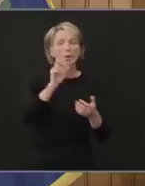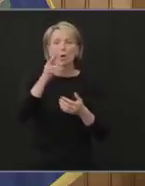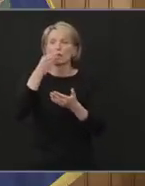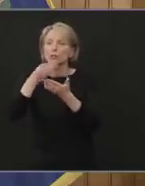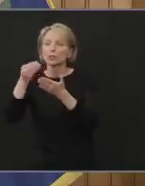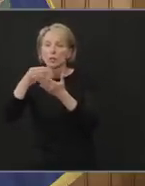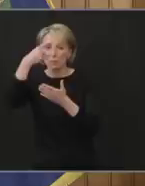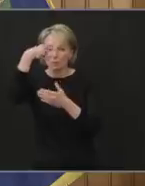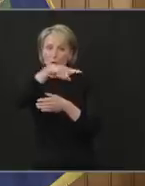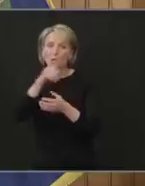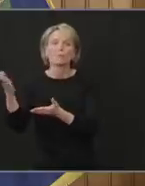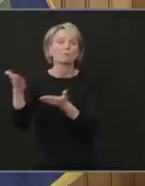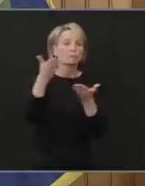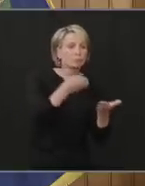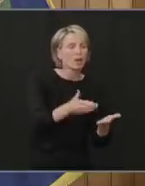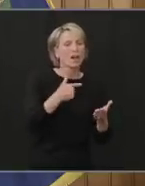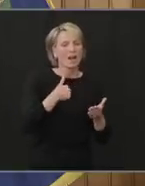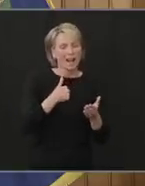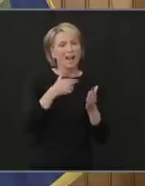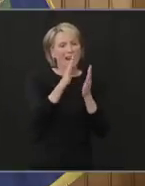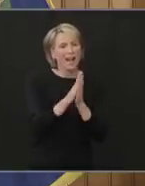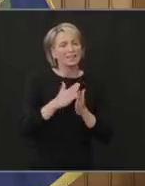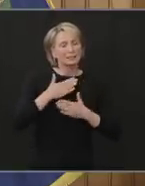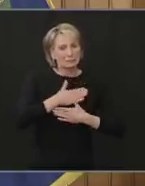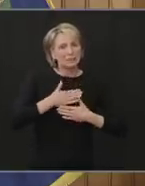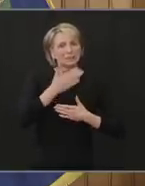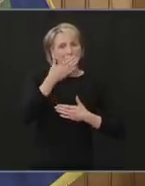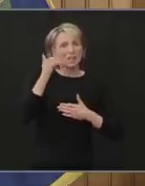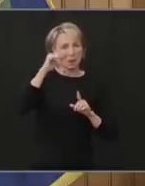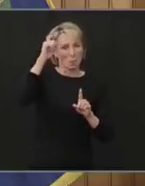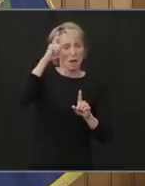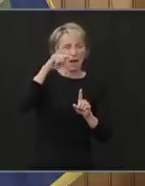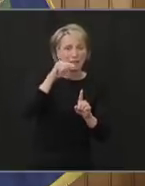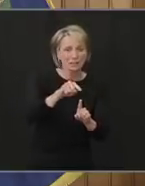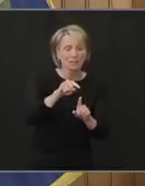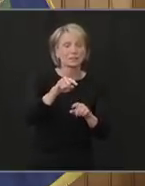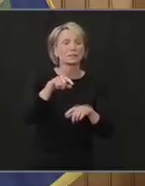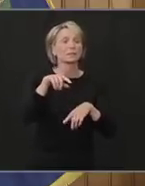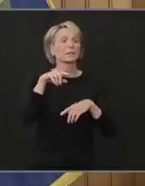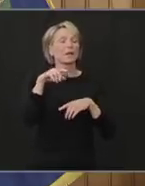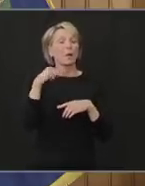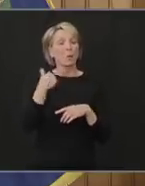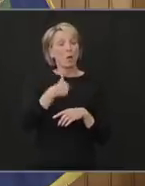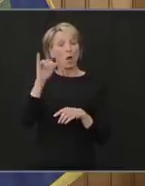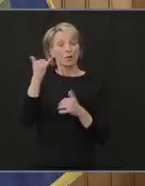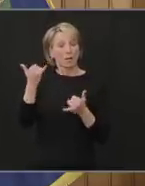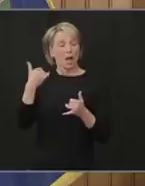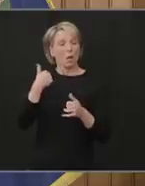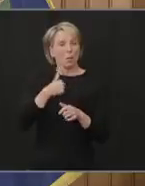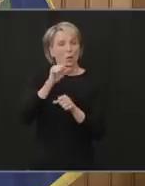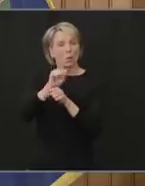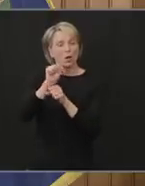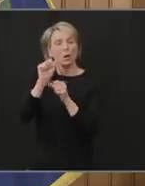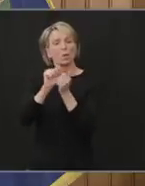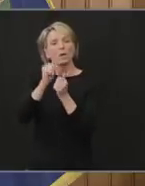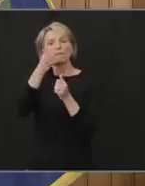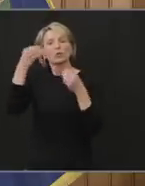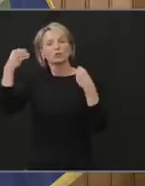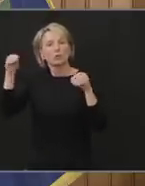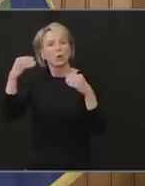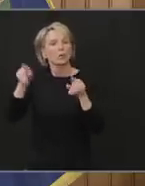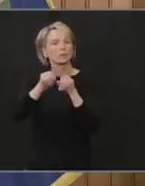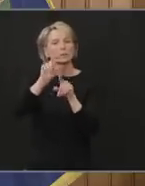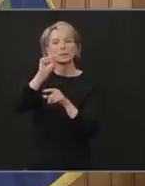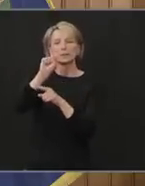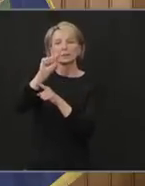family friend who's there to provide that, we're working with Stop and Shop and a lot of our other amazing grocery stores to